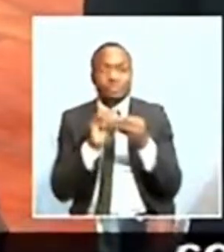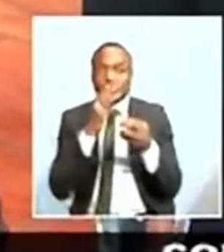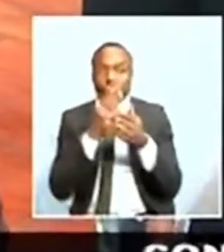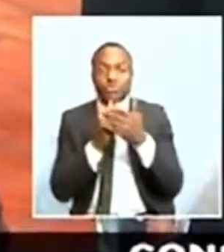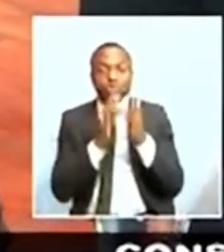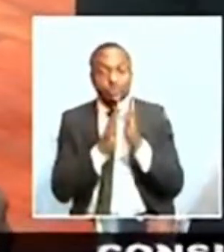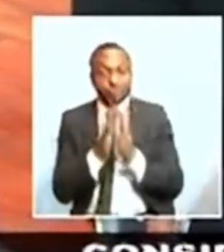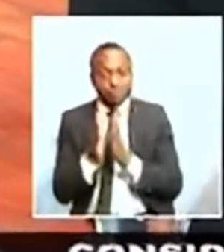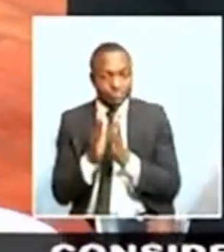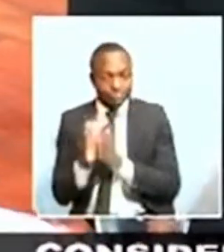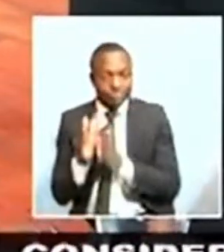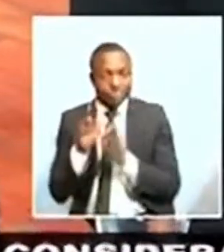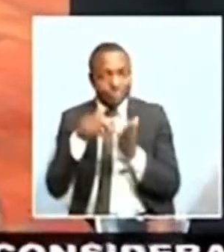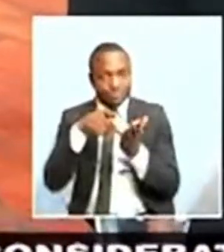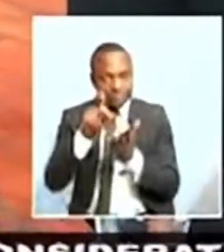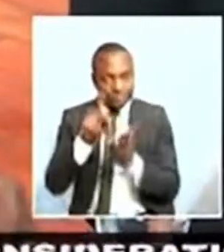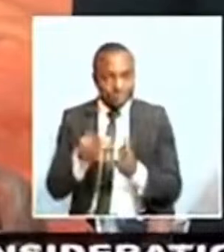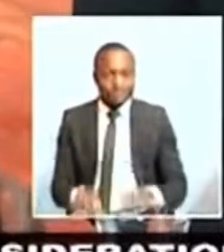payment plan.